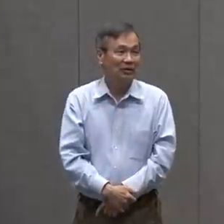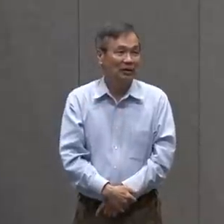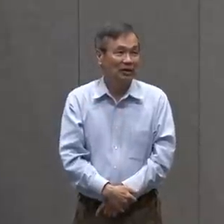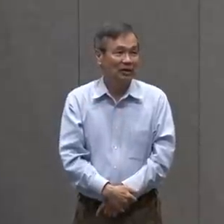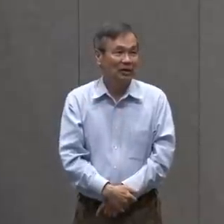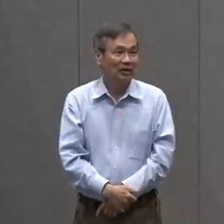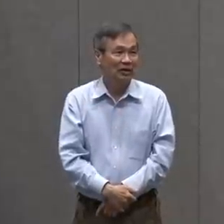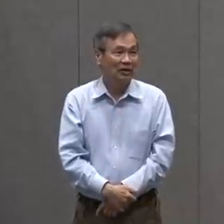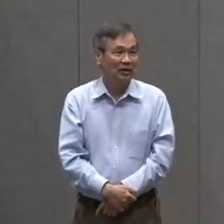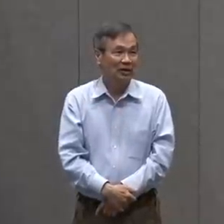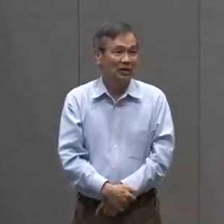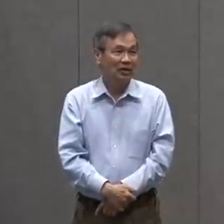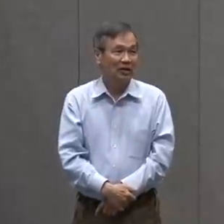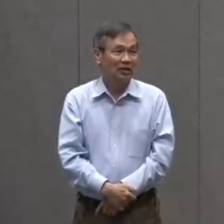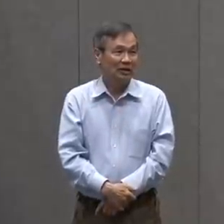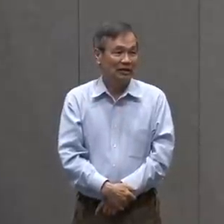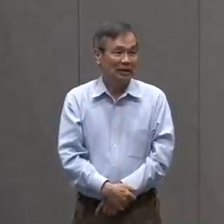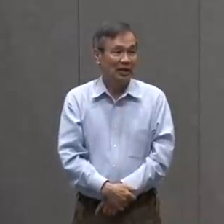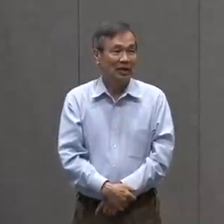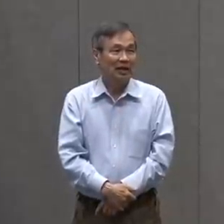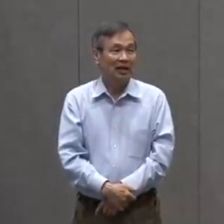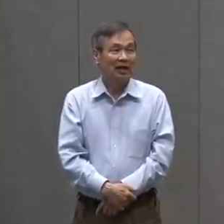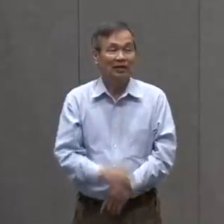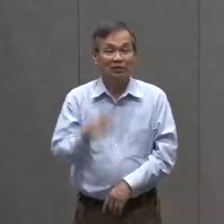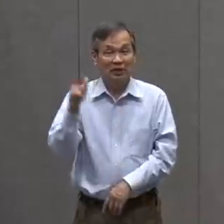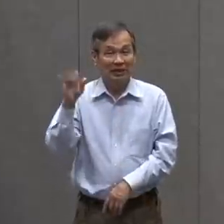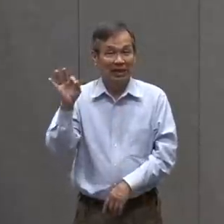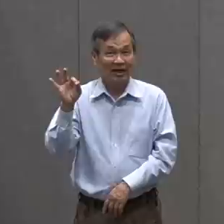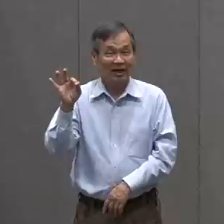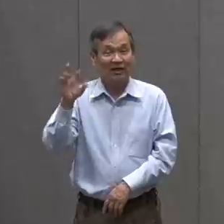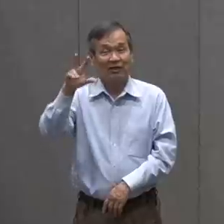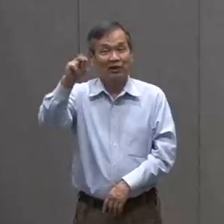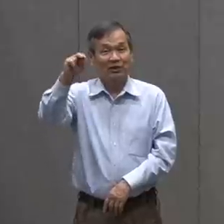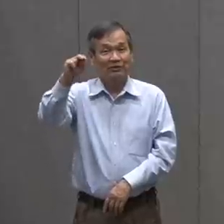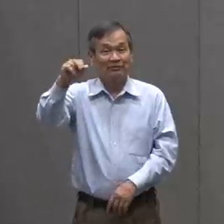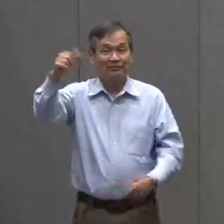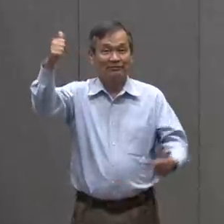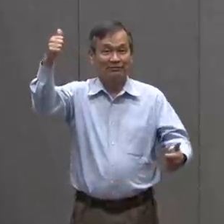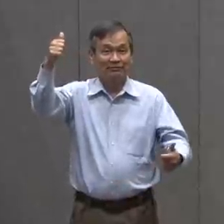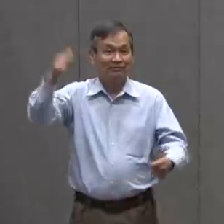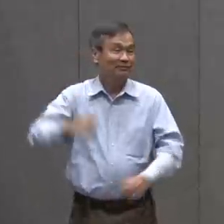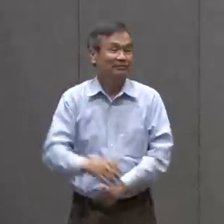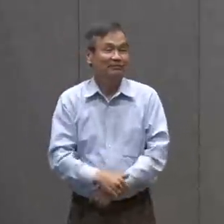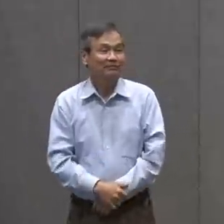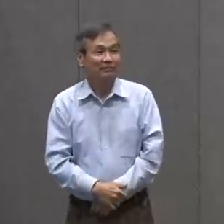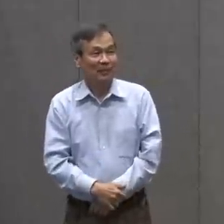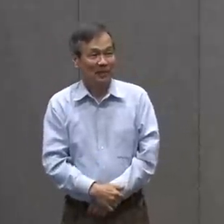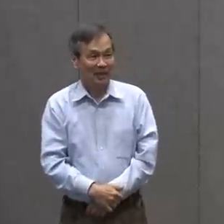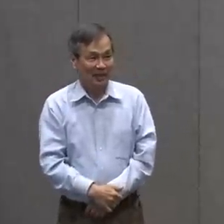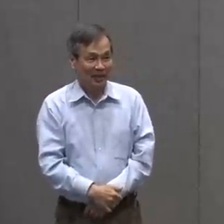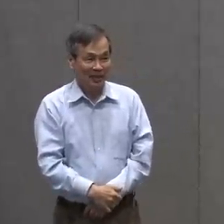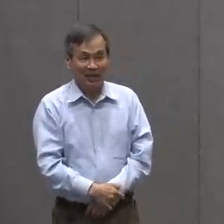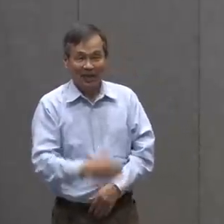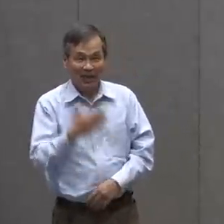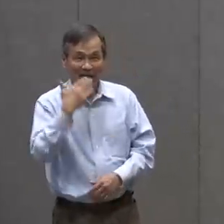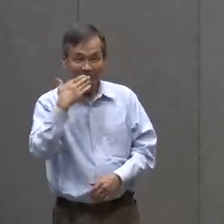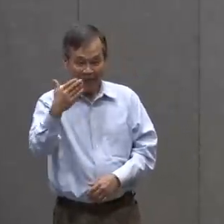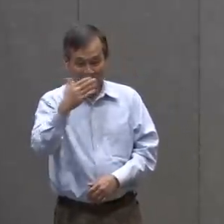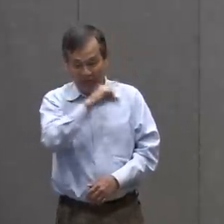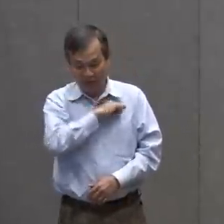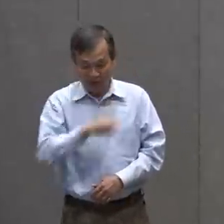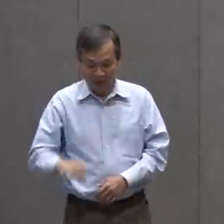Okay, so 28, 29, 30. I am the queen. Thank you very much. No.